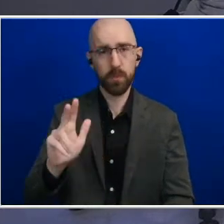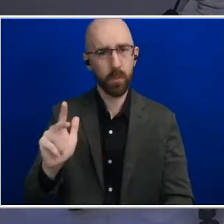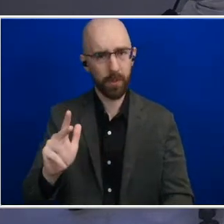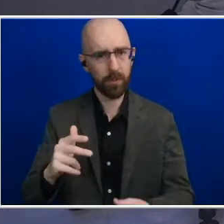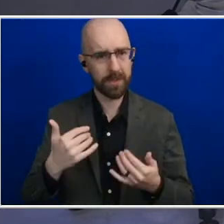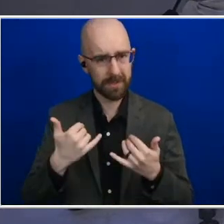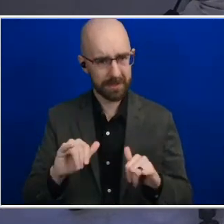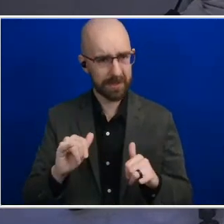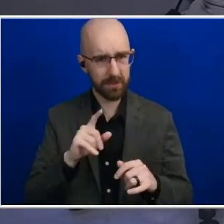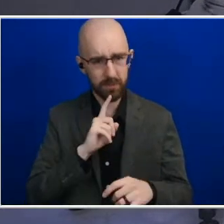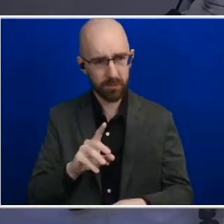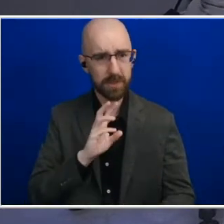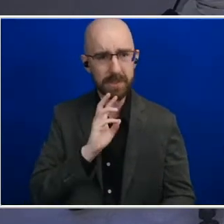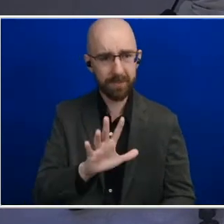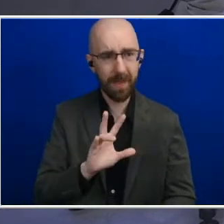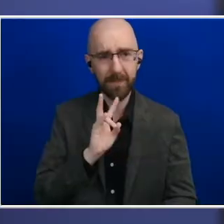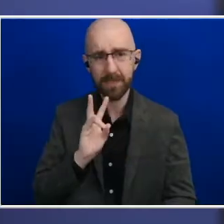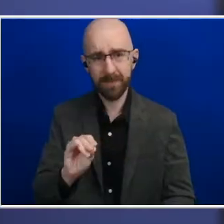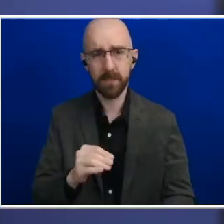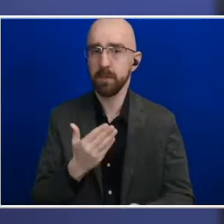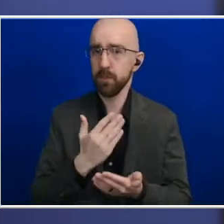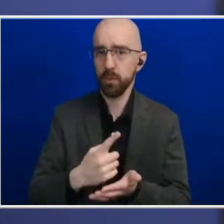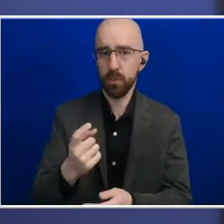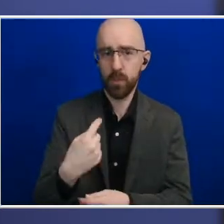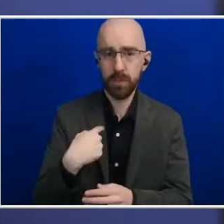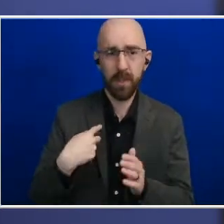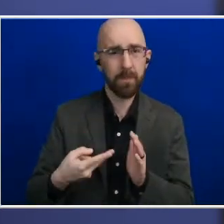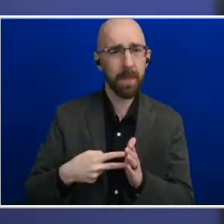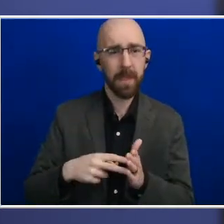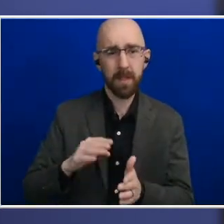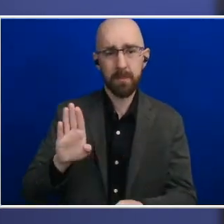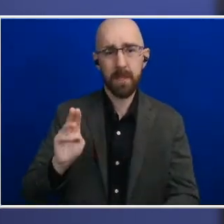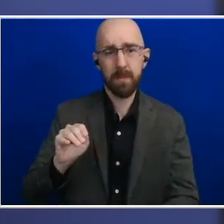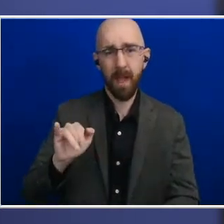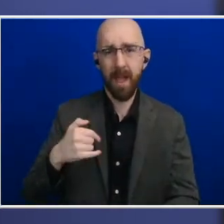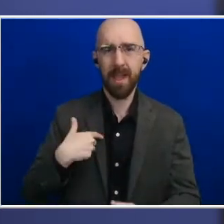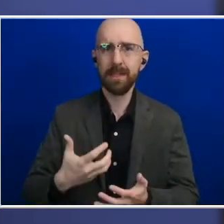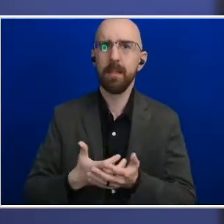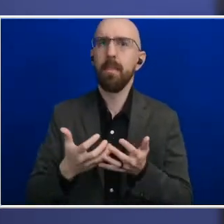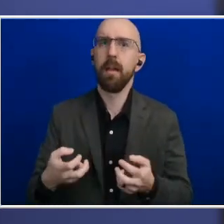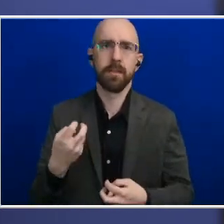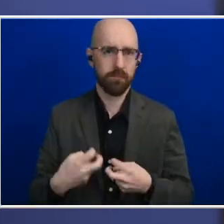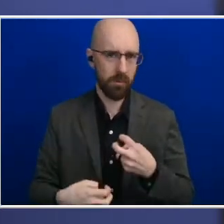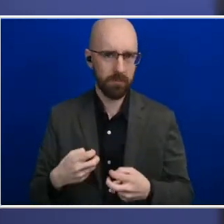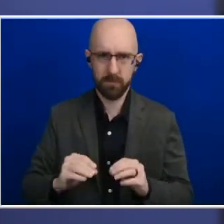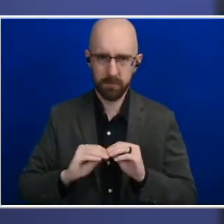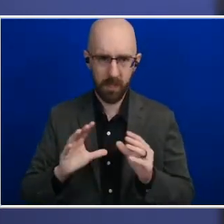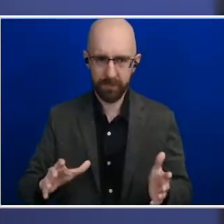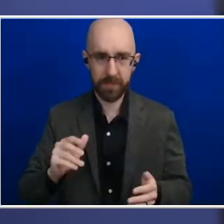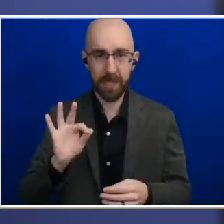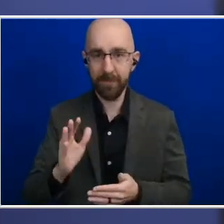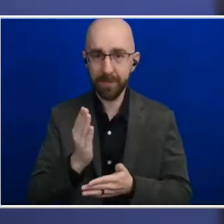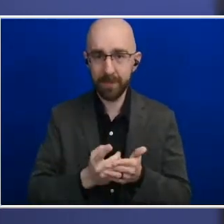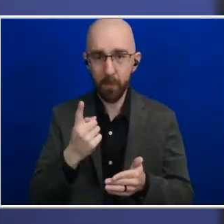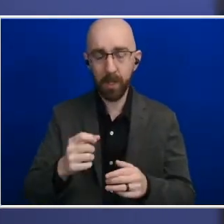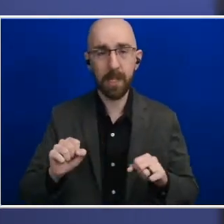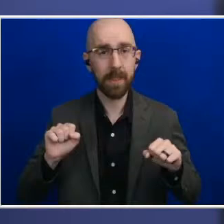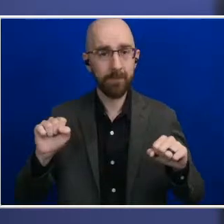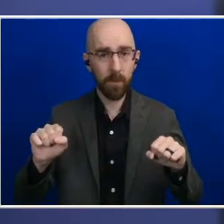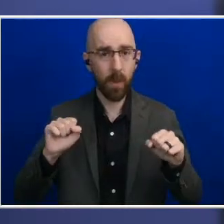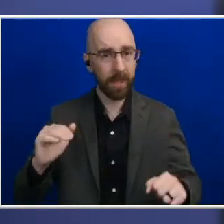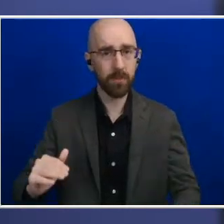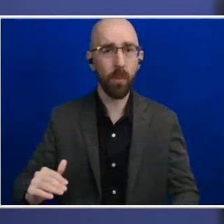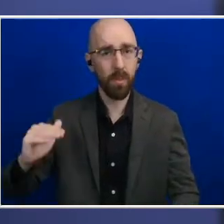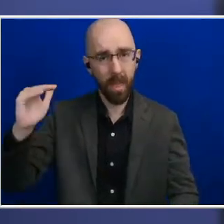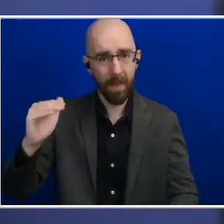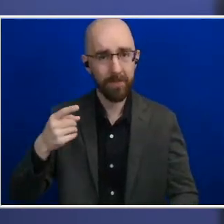70? Great question. I mean, BMI is fraught with lots of problems, obviously, right? Because if someone has been lifting weights their whole life, or they just have a bigger